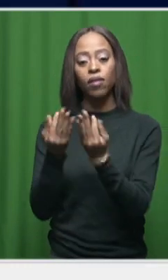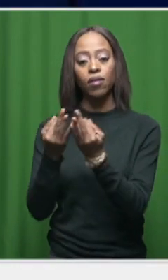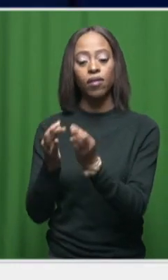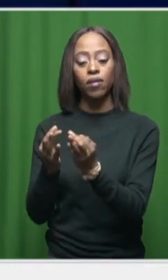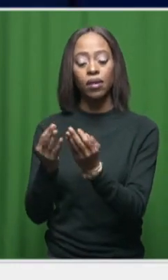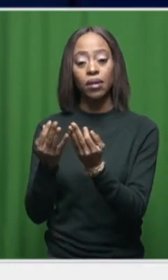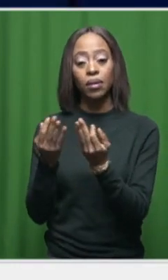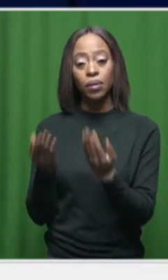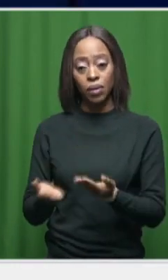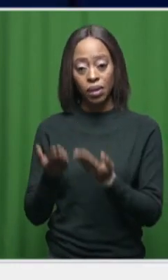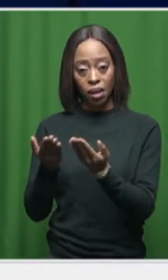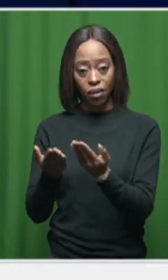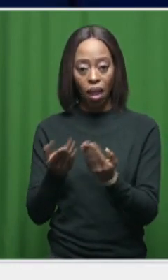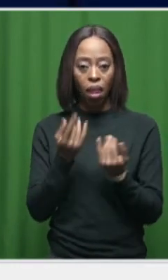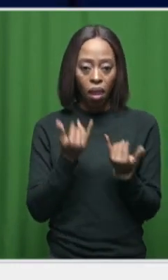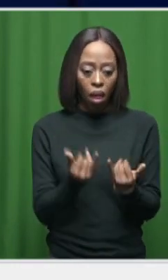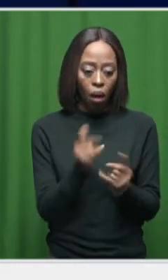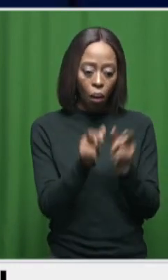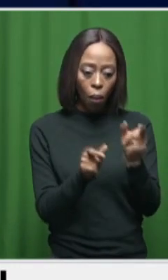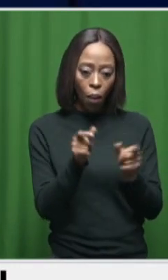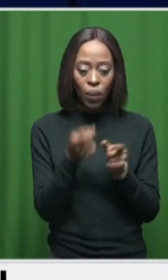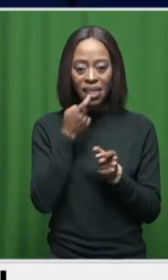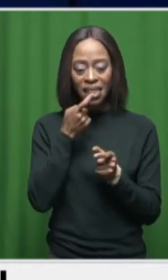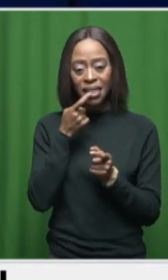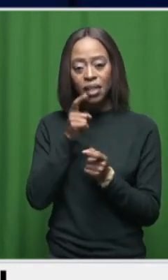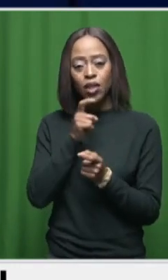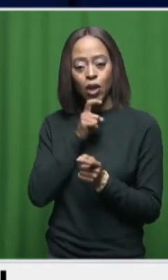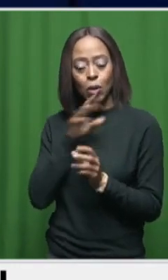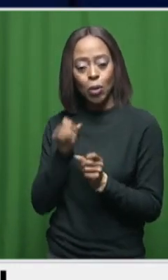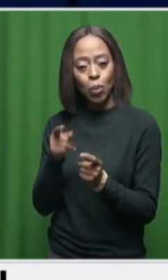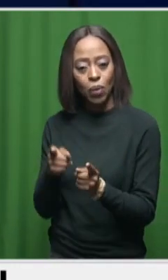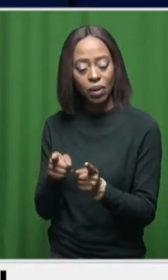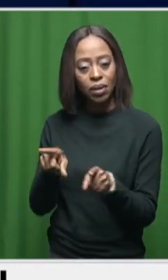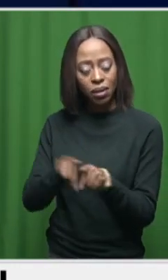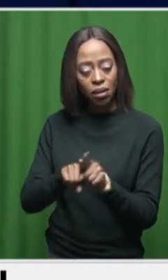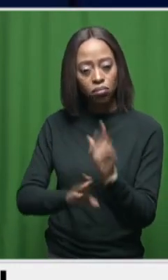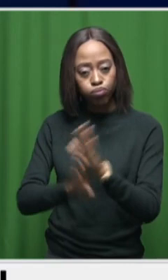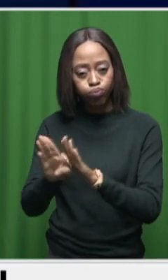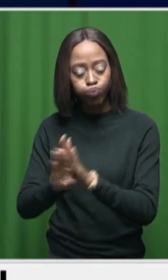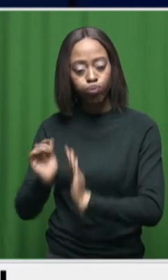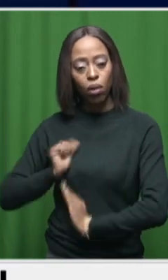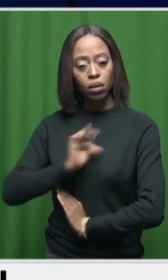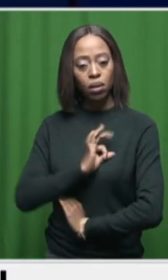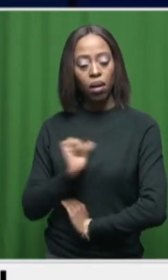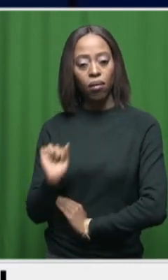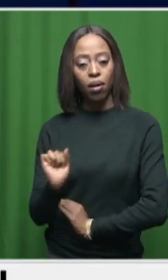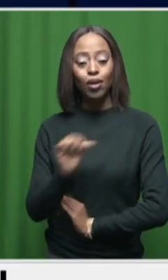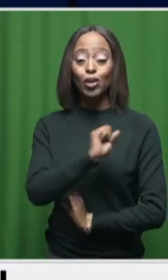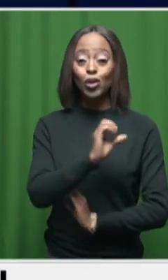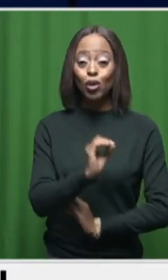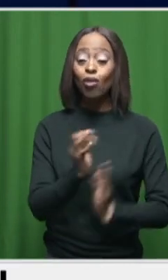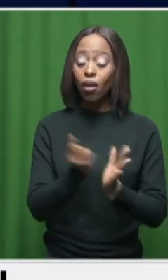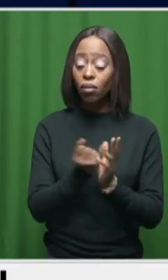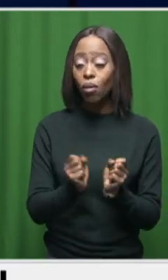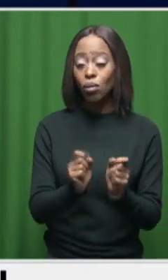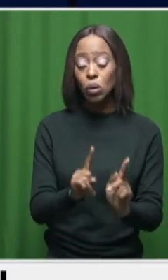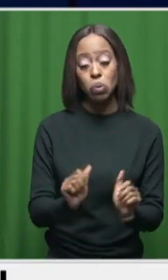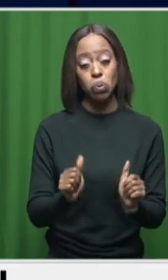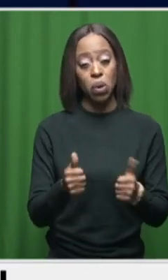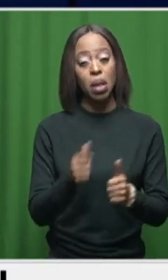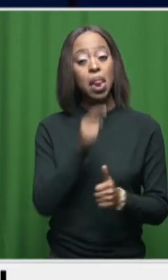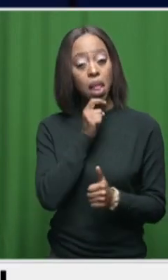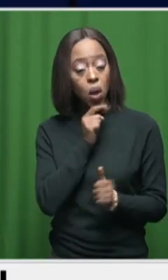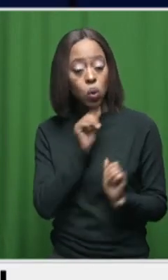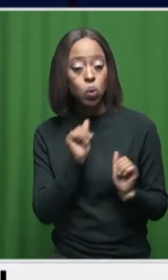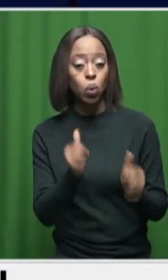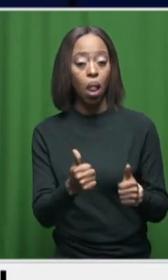we can see people in the metalworking industry actually grabbing this opportunity and still upskilling their staff. So they are taking this opportunities, they're making use